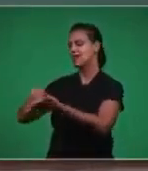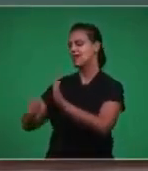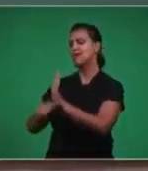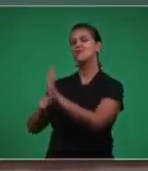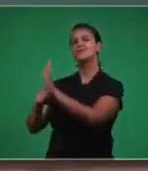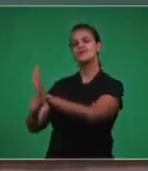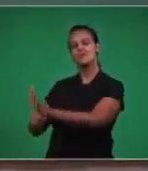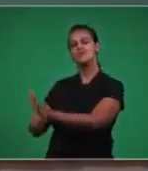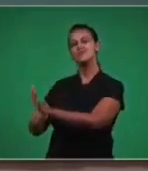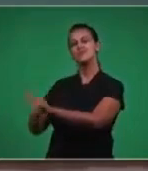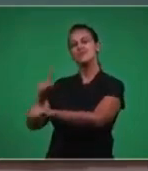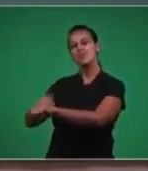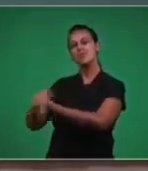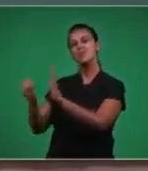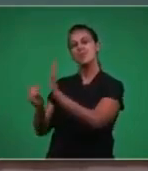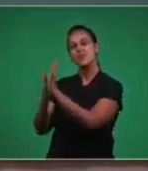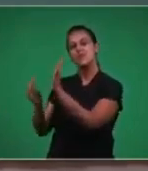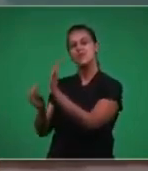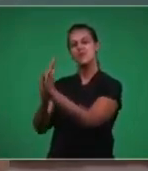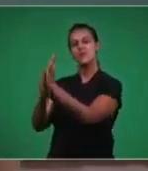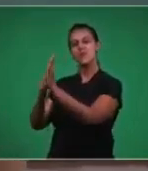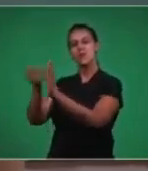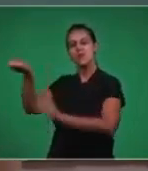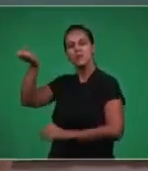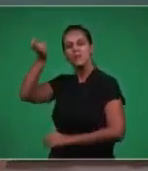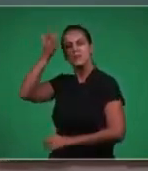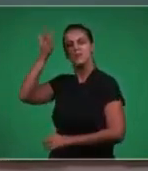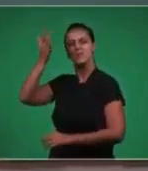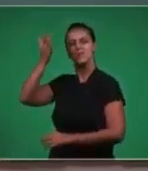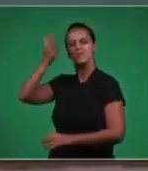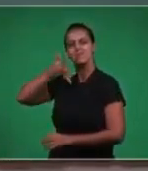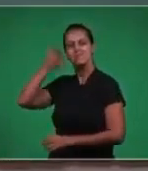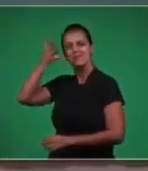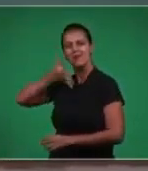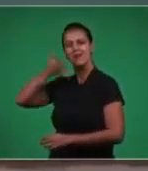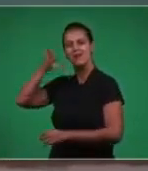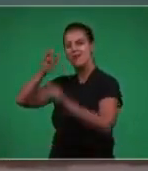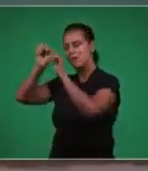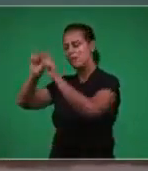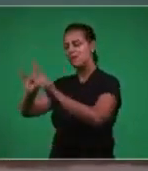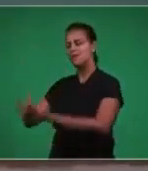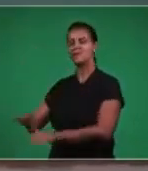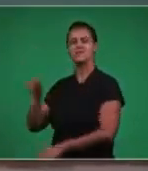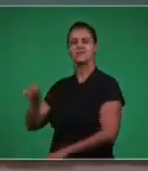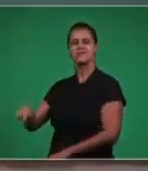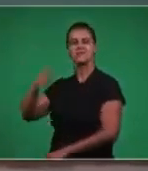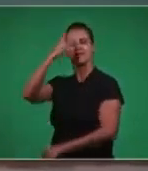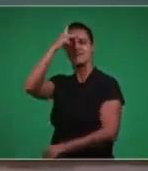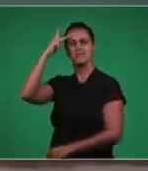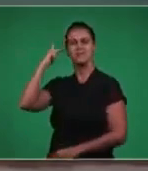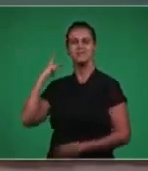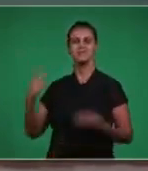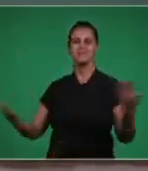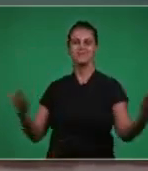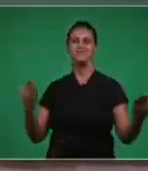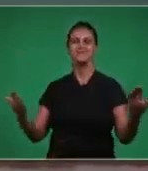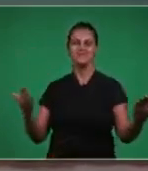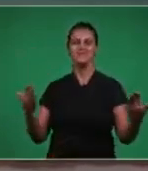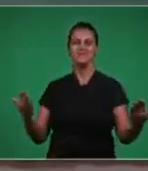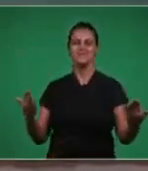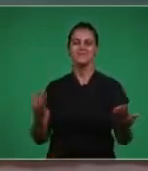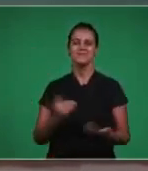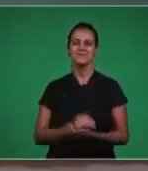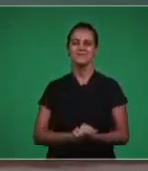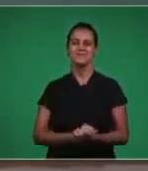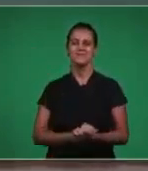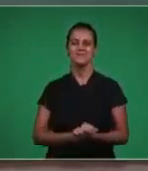the revealed word, comes and transforms and renews. And that's why this wonderful Spirit is the one that renews our